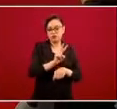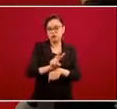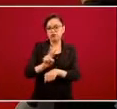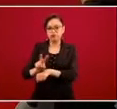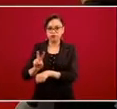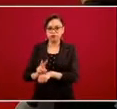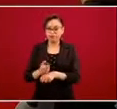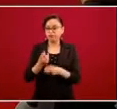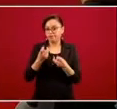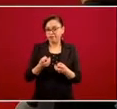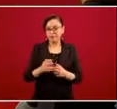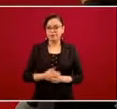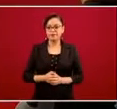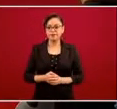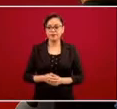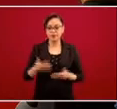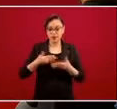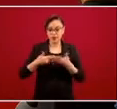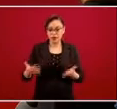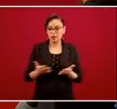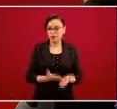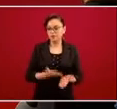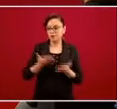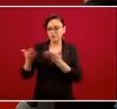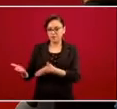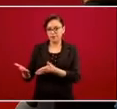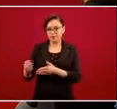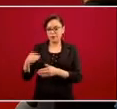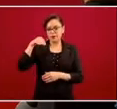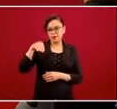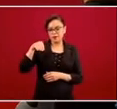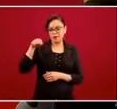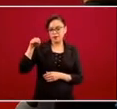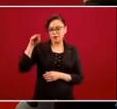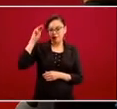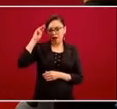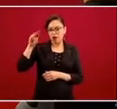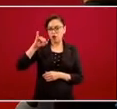are providing continuous monitoring and